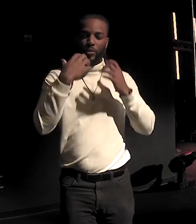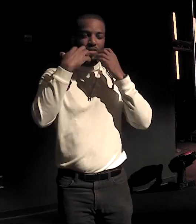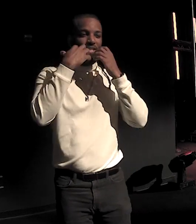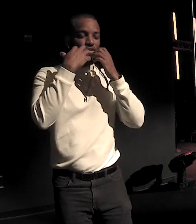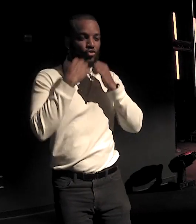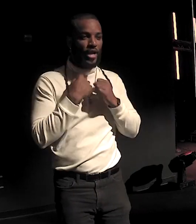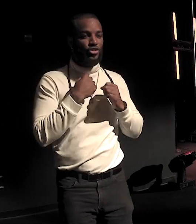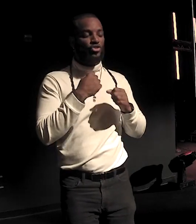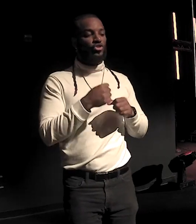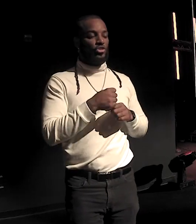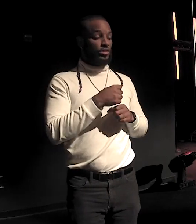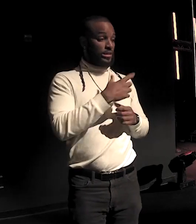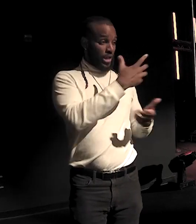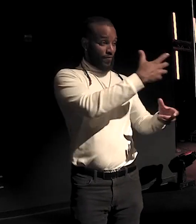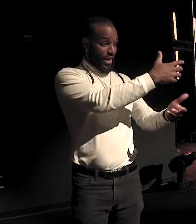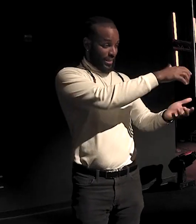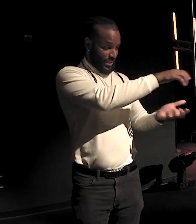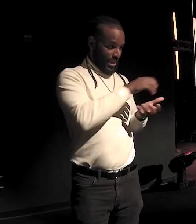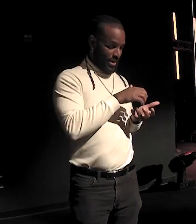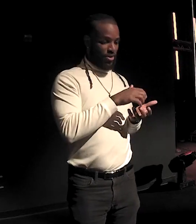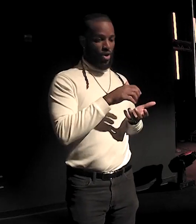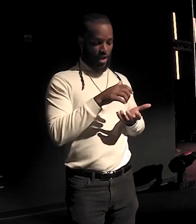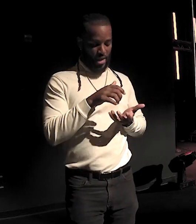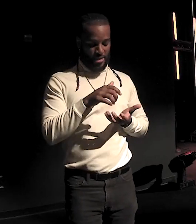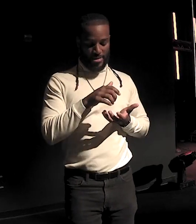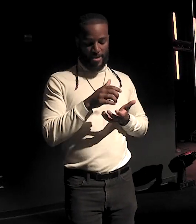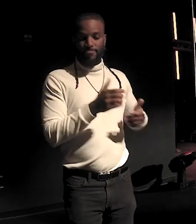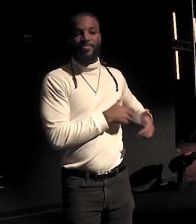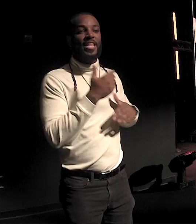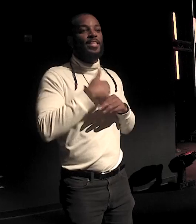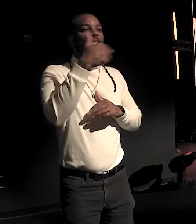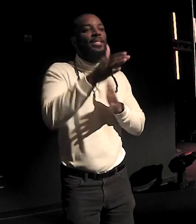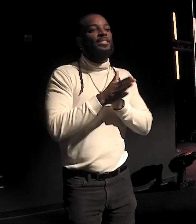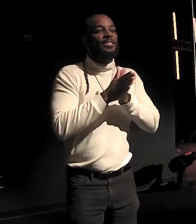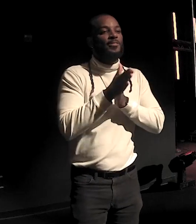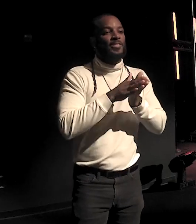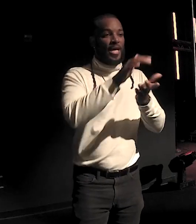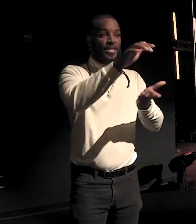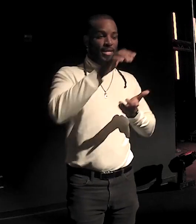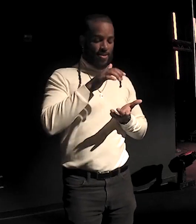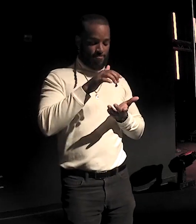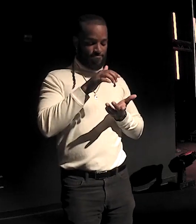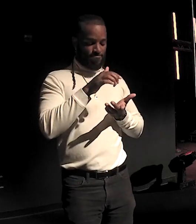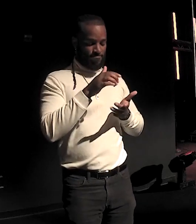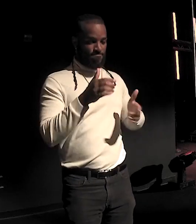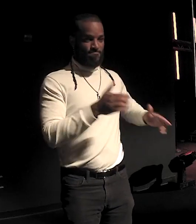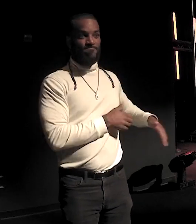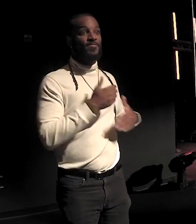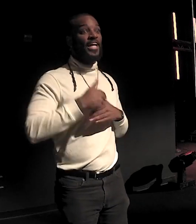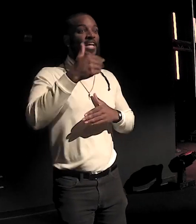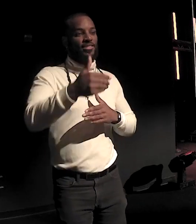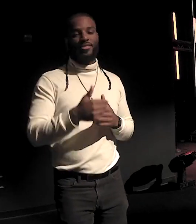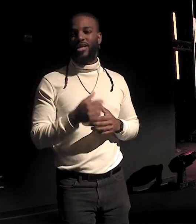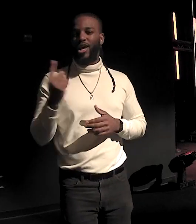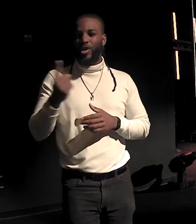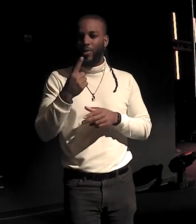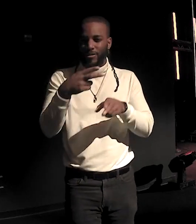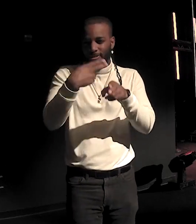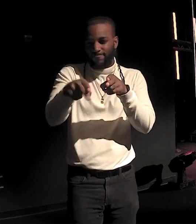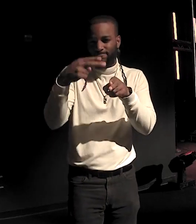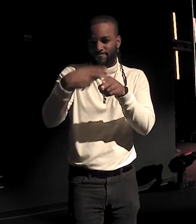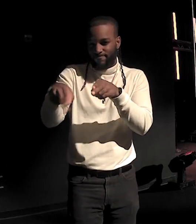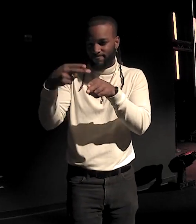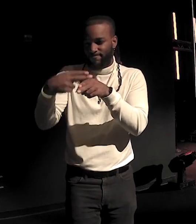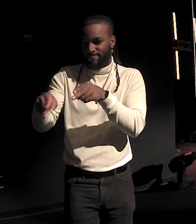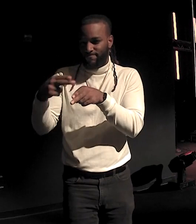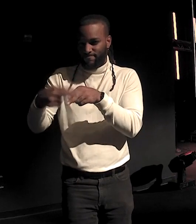then we treasure the next thing, and it's always going after something else that is actually only momentary